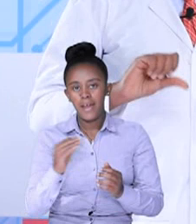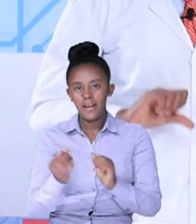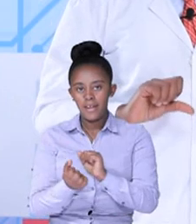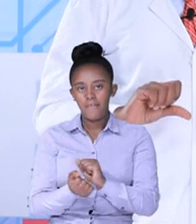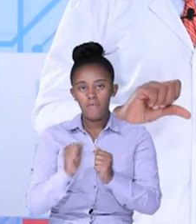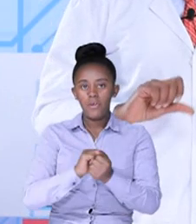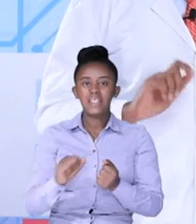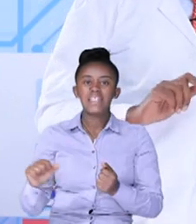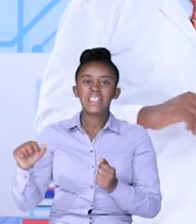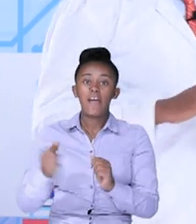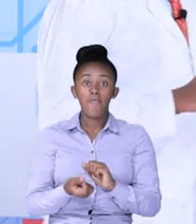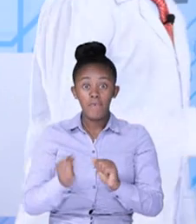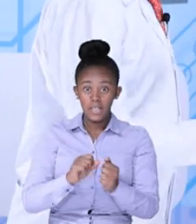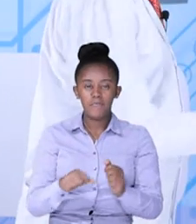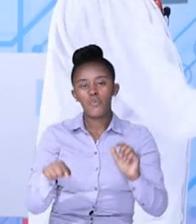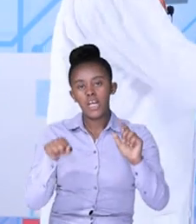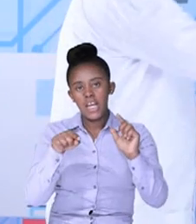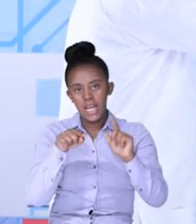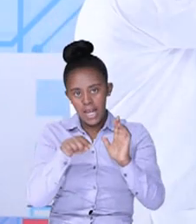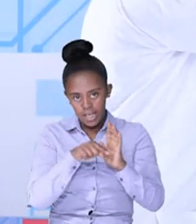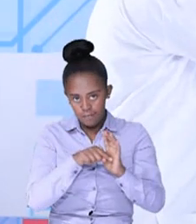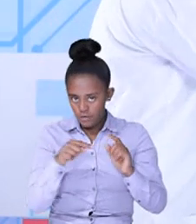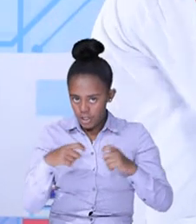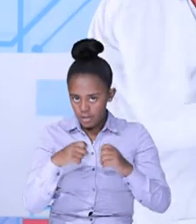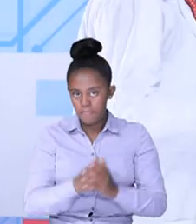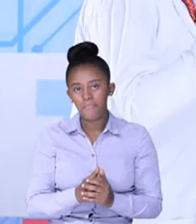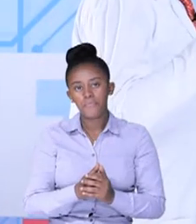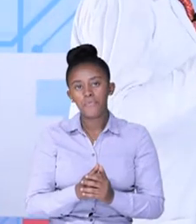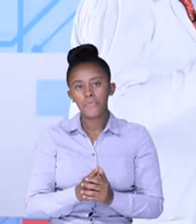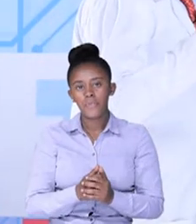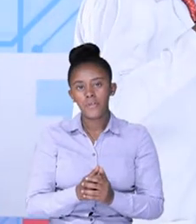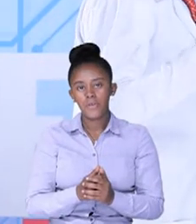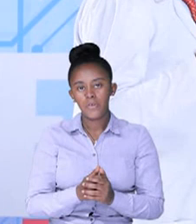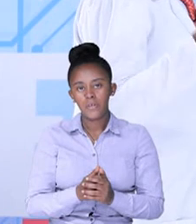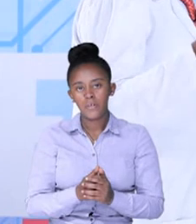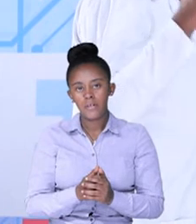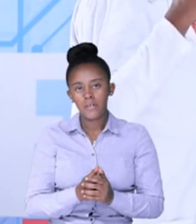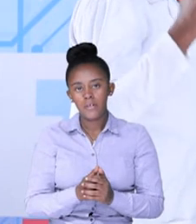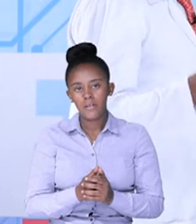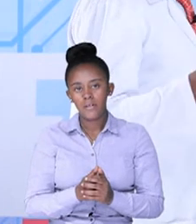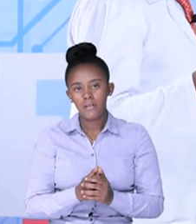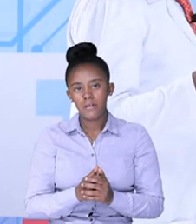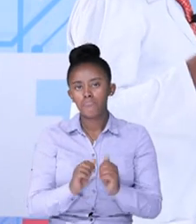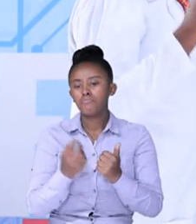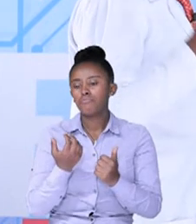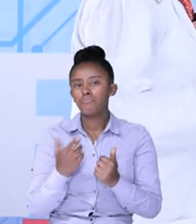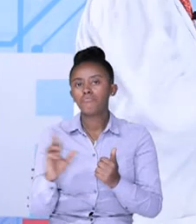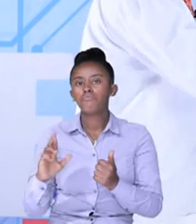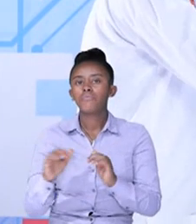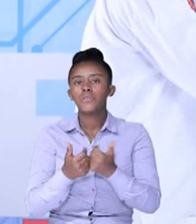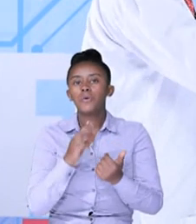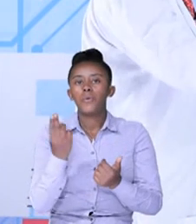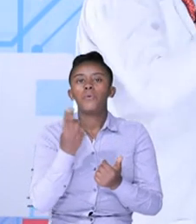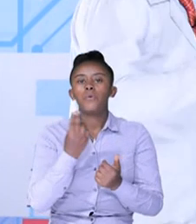invert for negative charge. Okay, therefore in this case let's try to see about how to use right hand rule